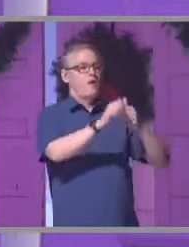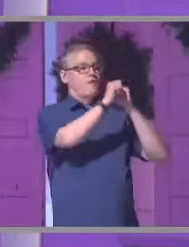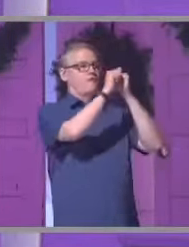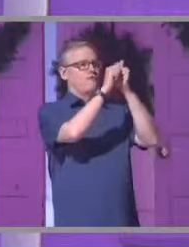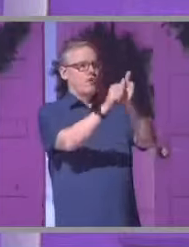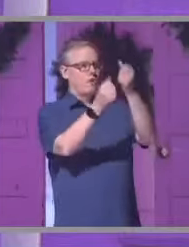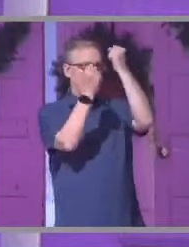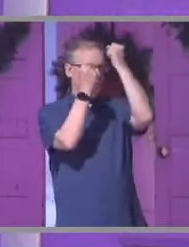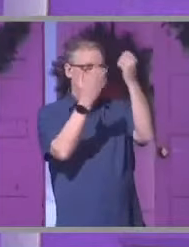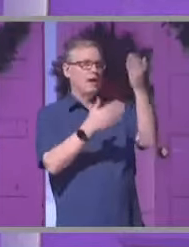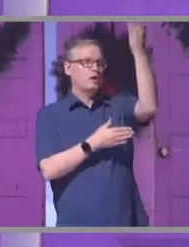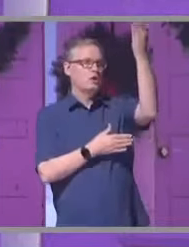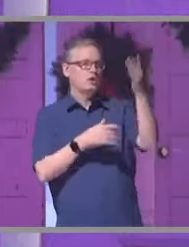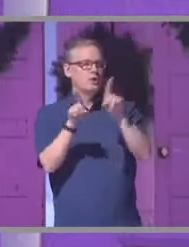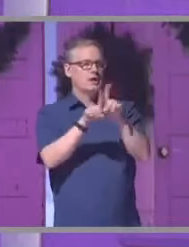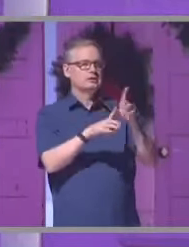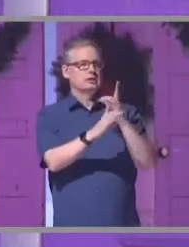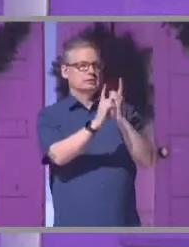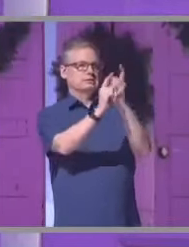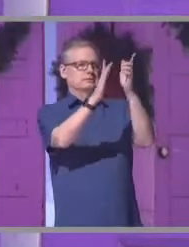you as a disciple,